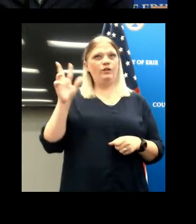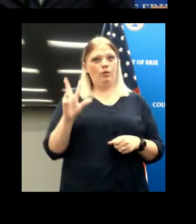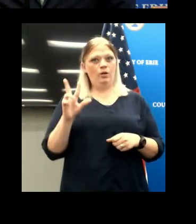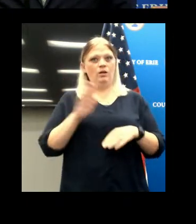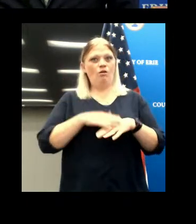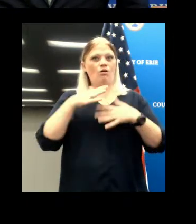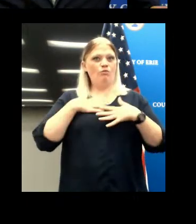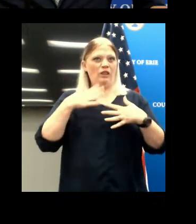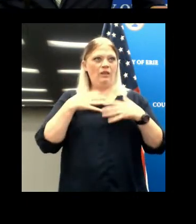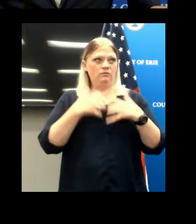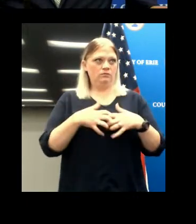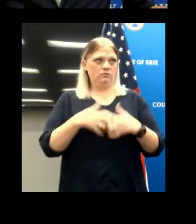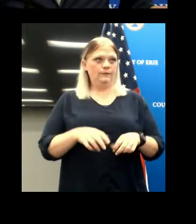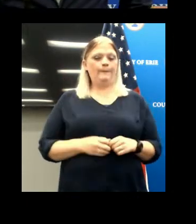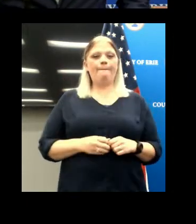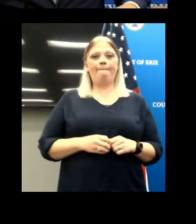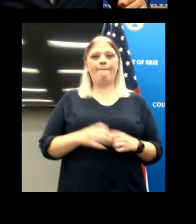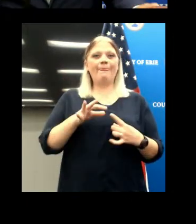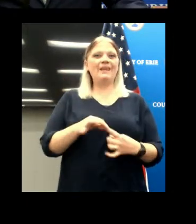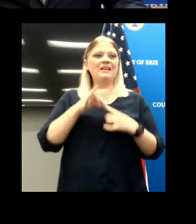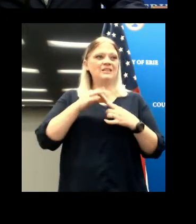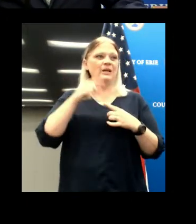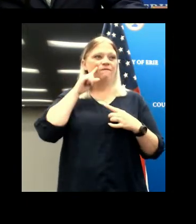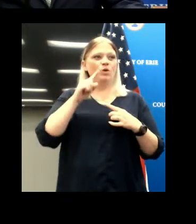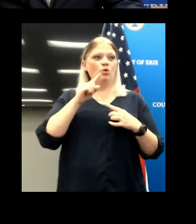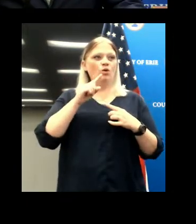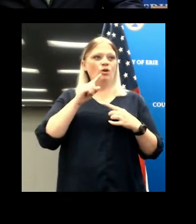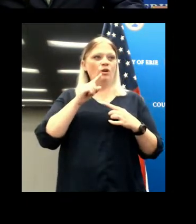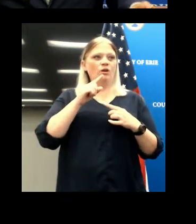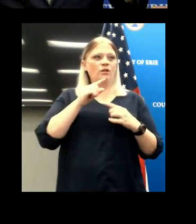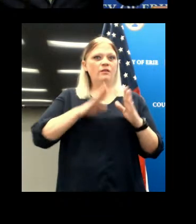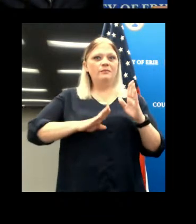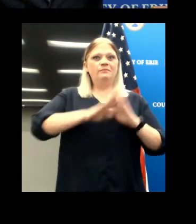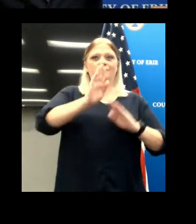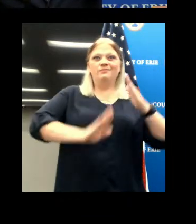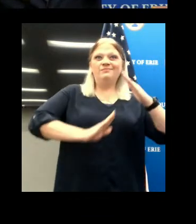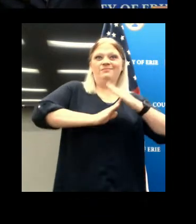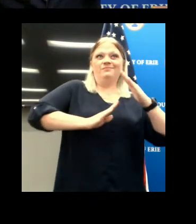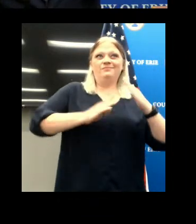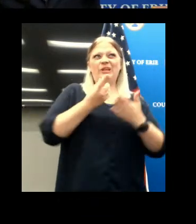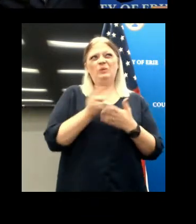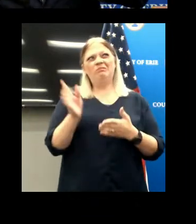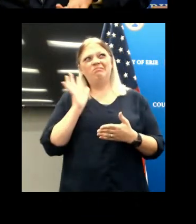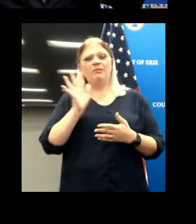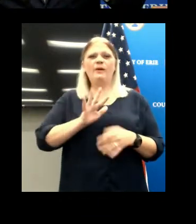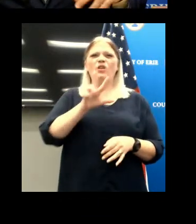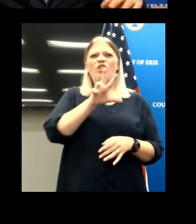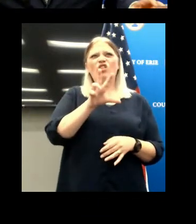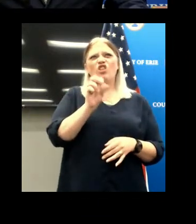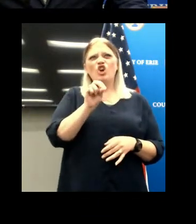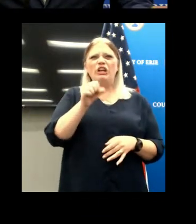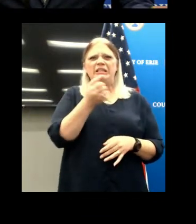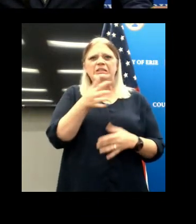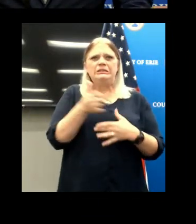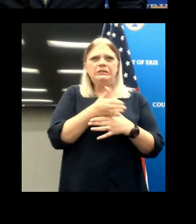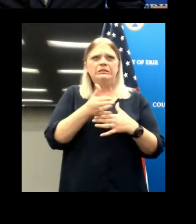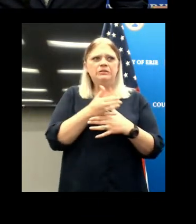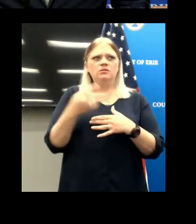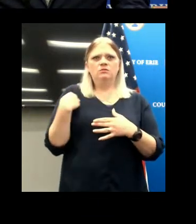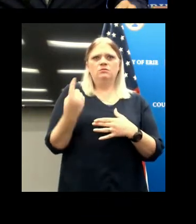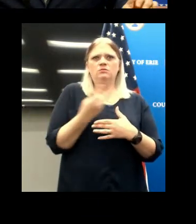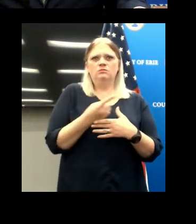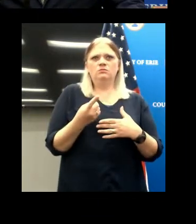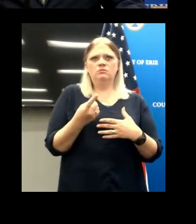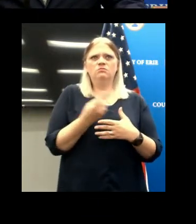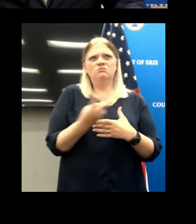on the ventilator. Except for the peak of approximately a week ago, we've been averaging about 30 in the 30s for the past few weeks,